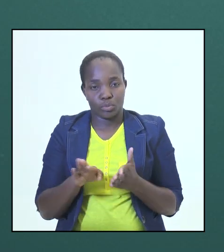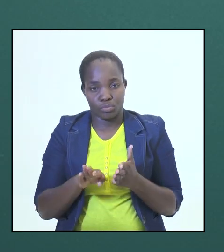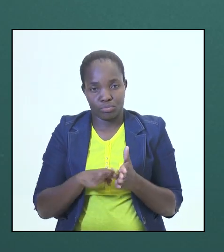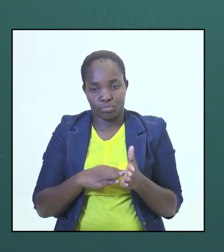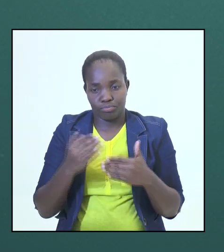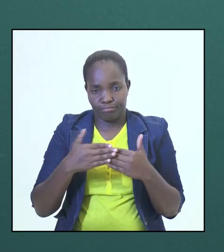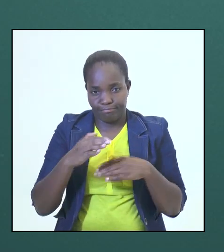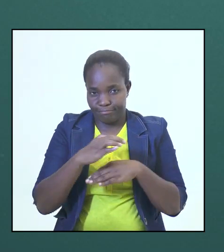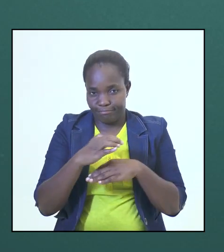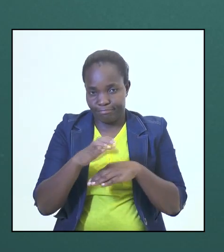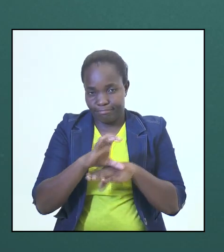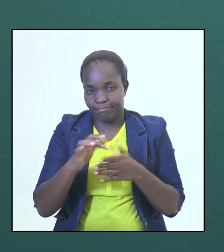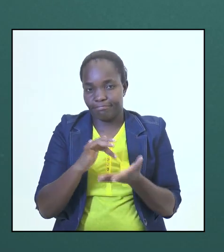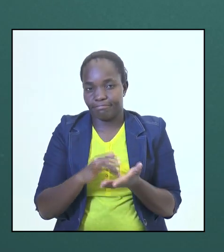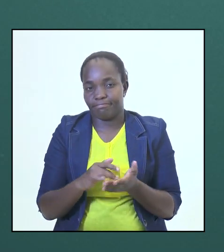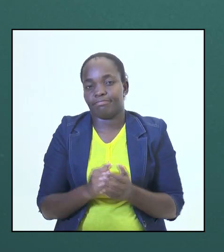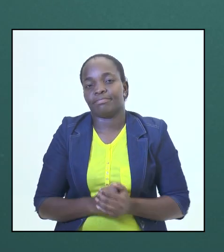NAM call center nearest to you.